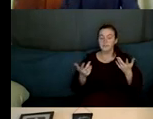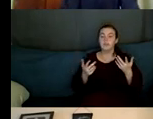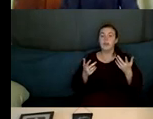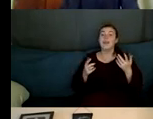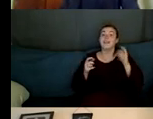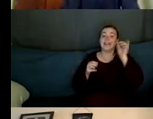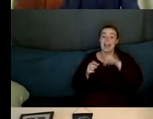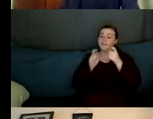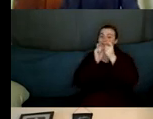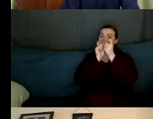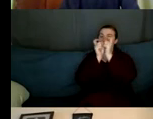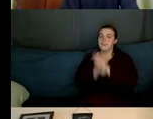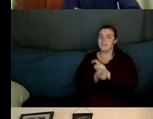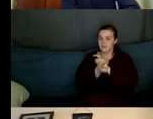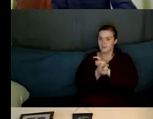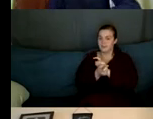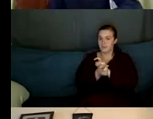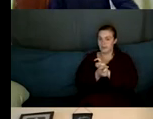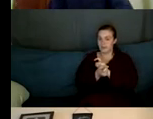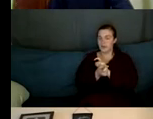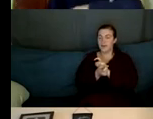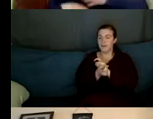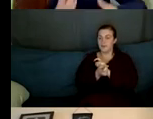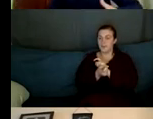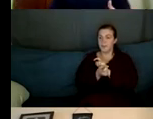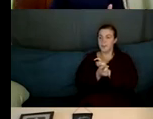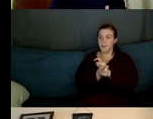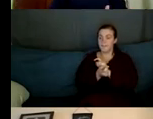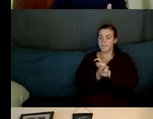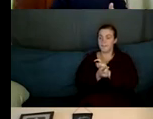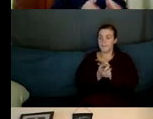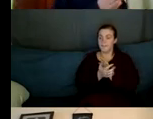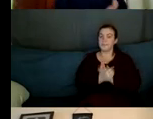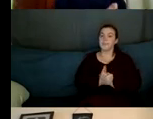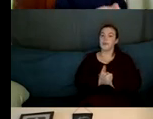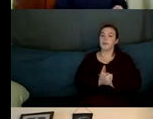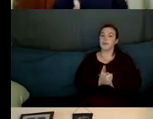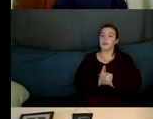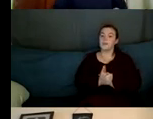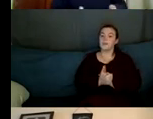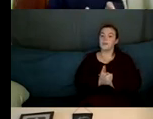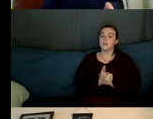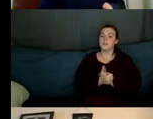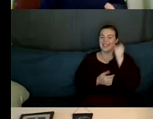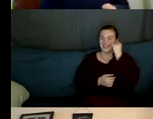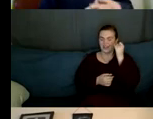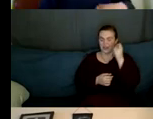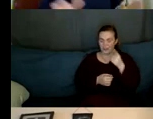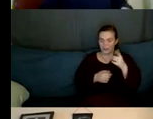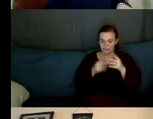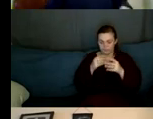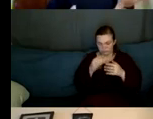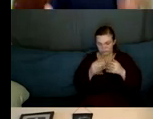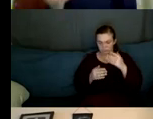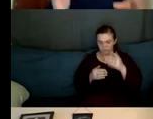it. And I will have, and if you are working through this process, you can